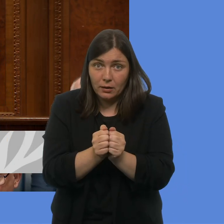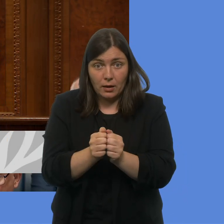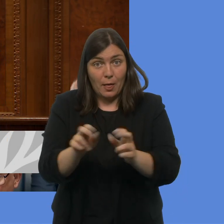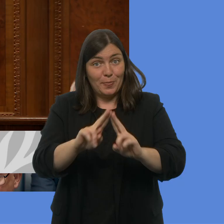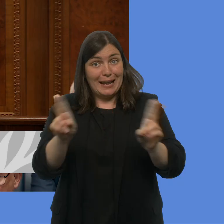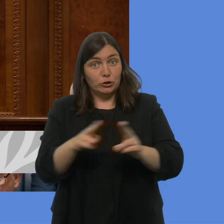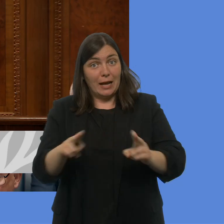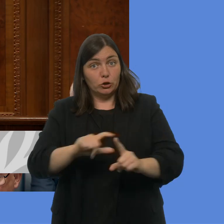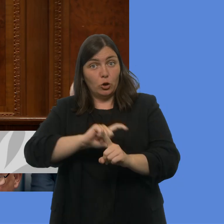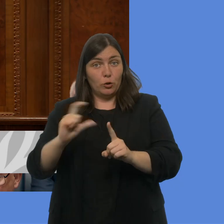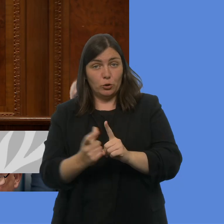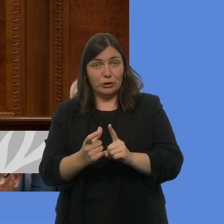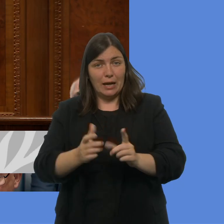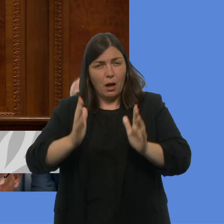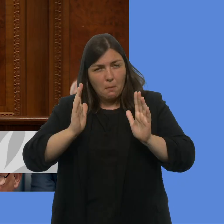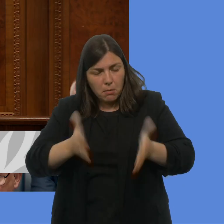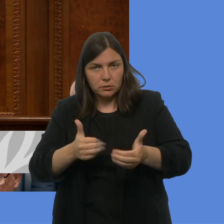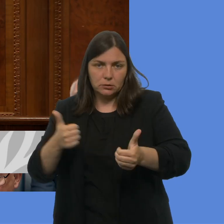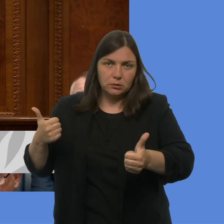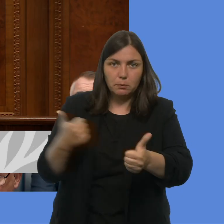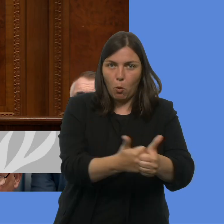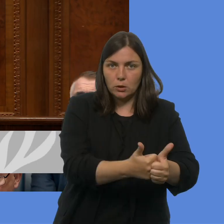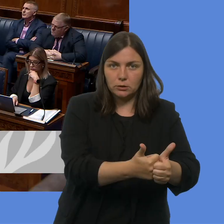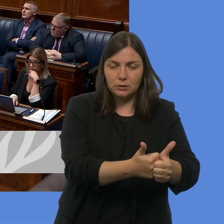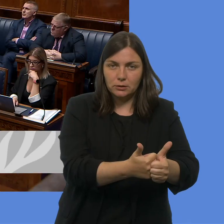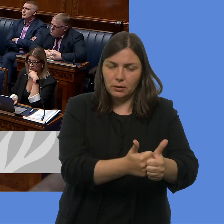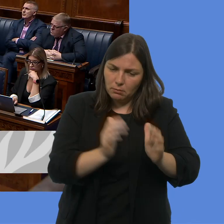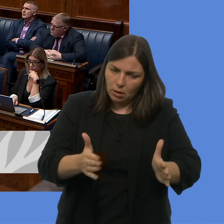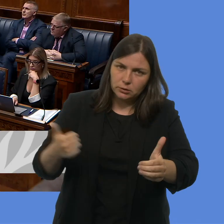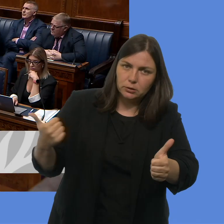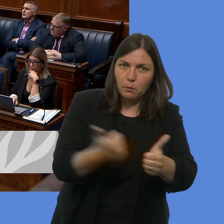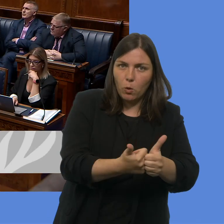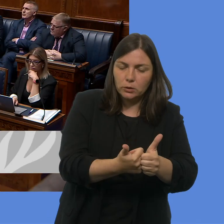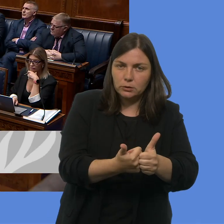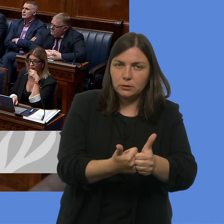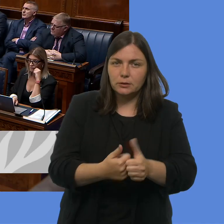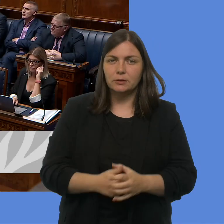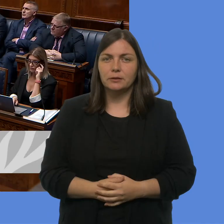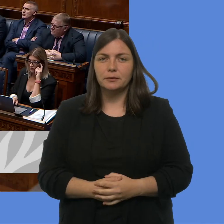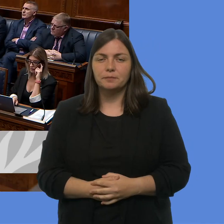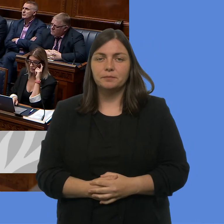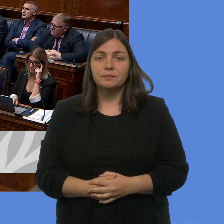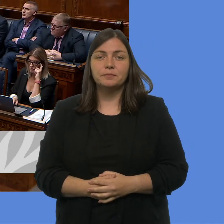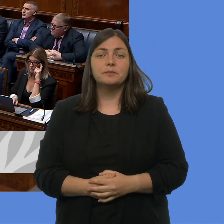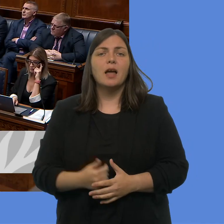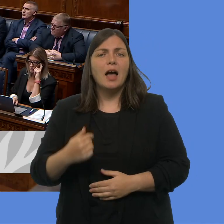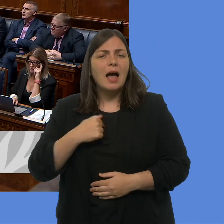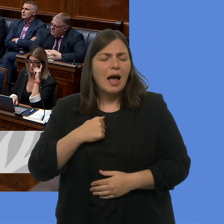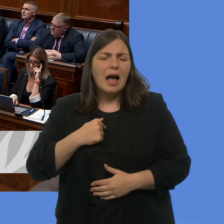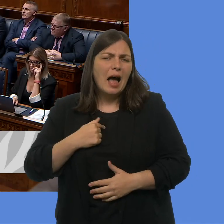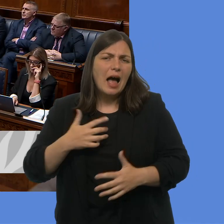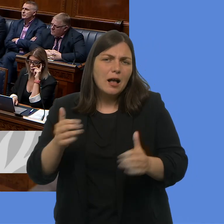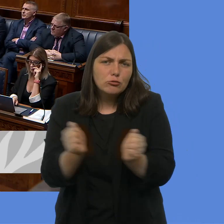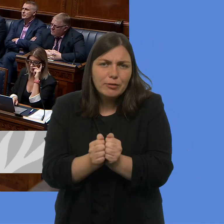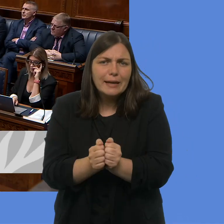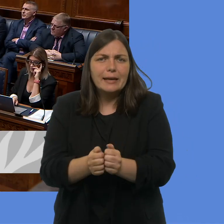genocidal attacks and the aid blockade against the people of Gaza? First Minister. Yes, I absolutely agree,